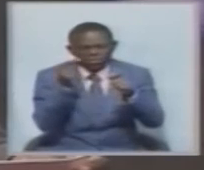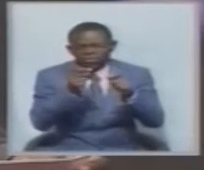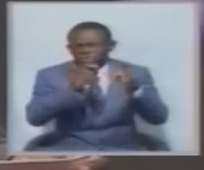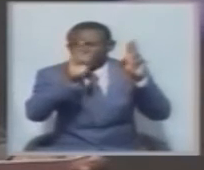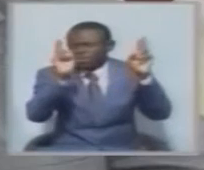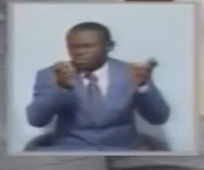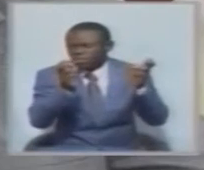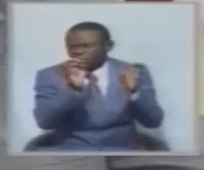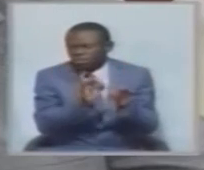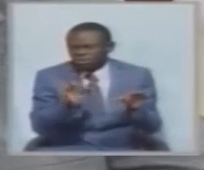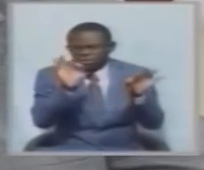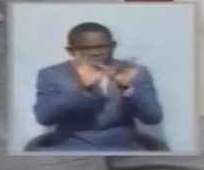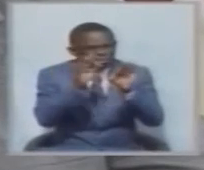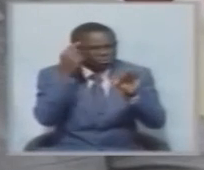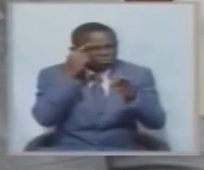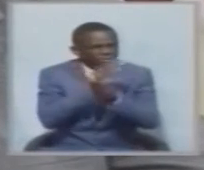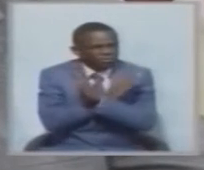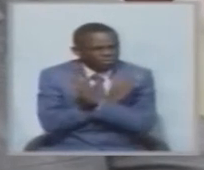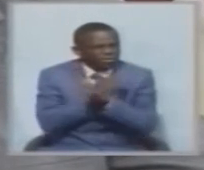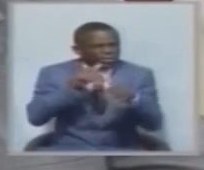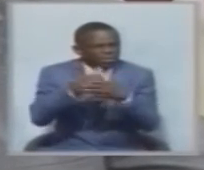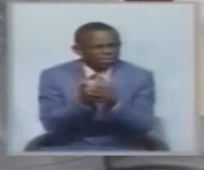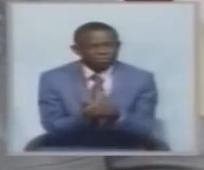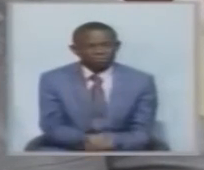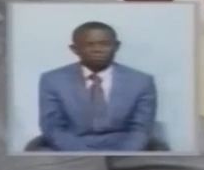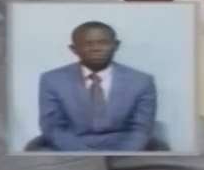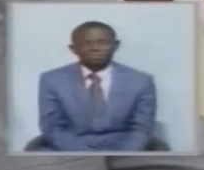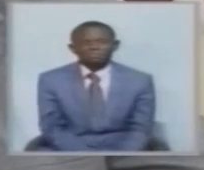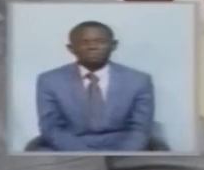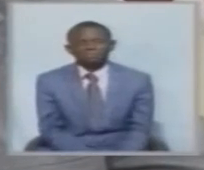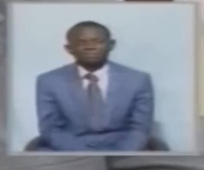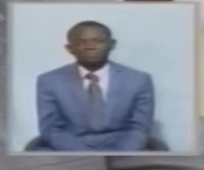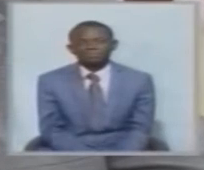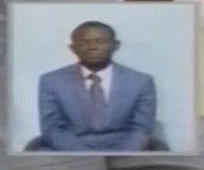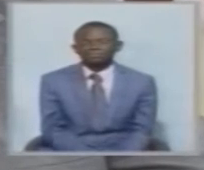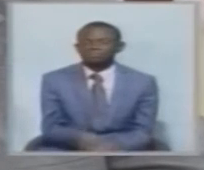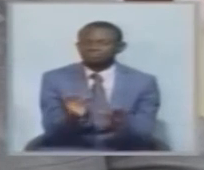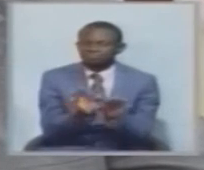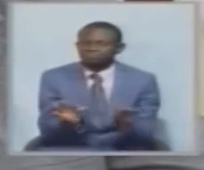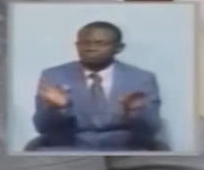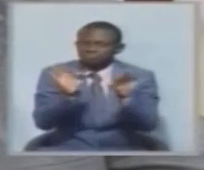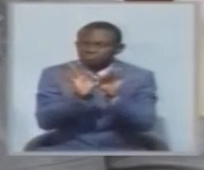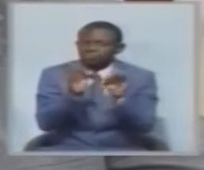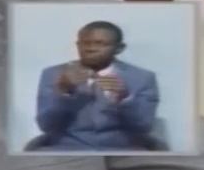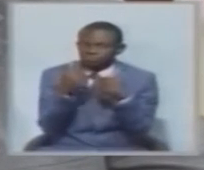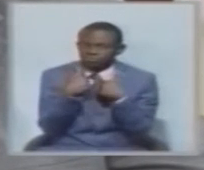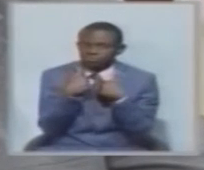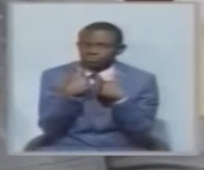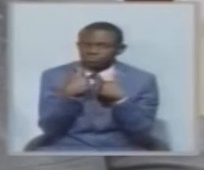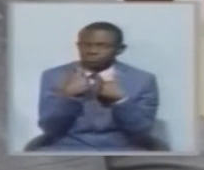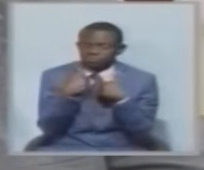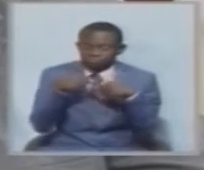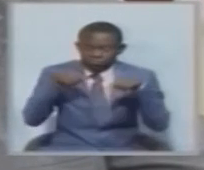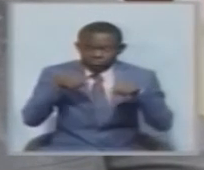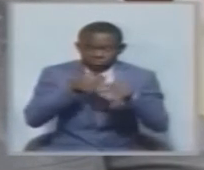It's very relevant, Grevazio. You've seen that with regard to energy, there's a crisis.